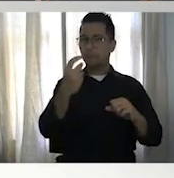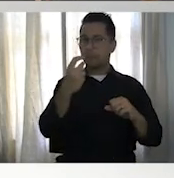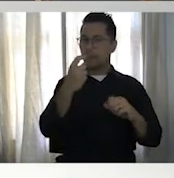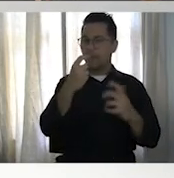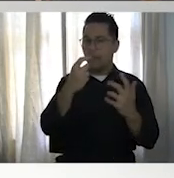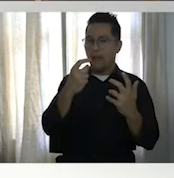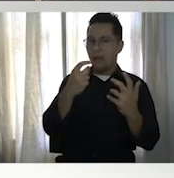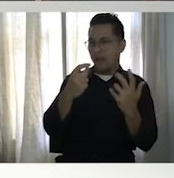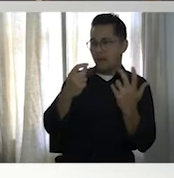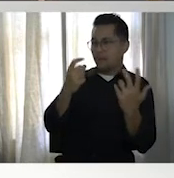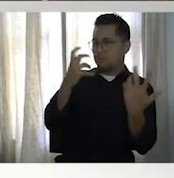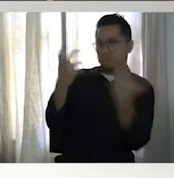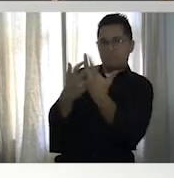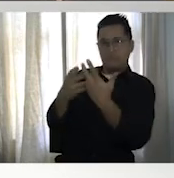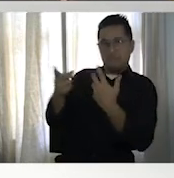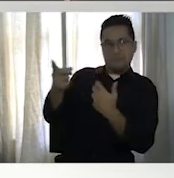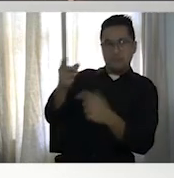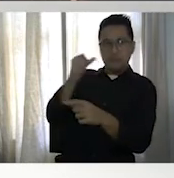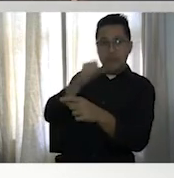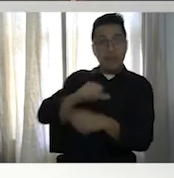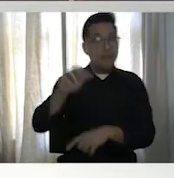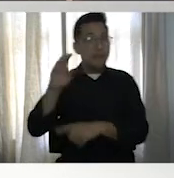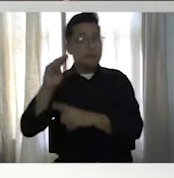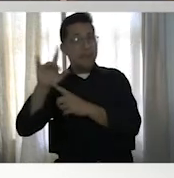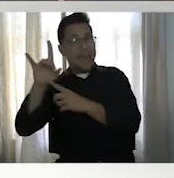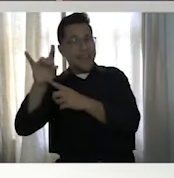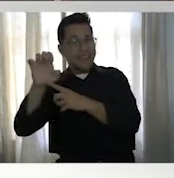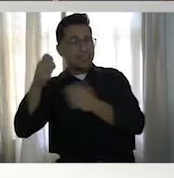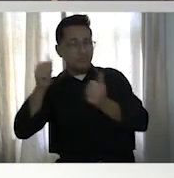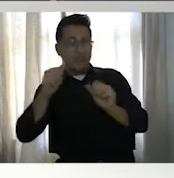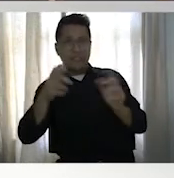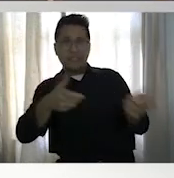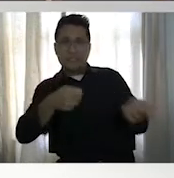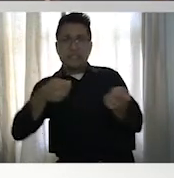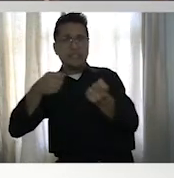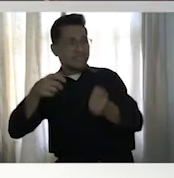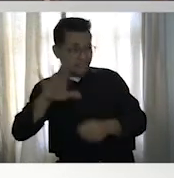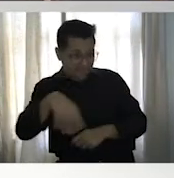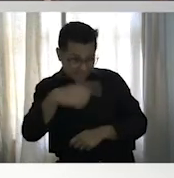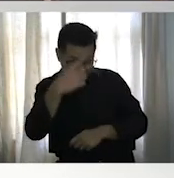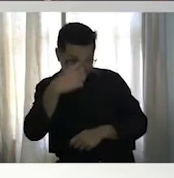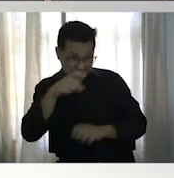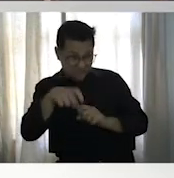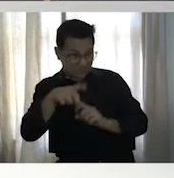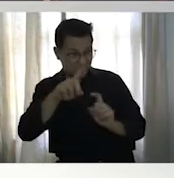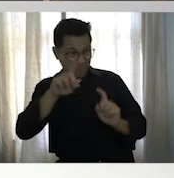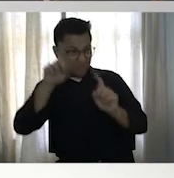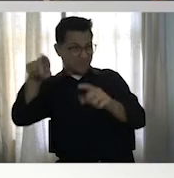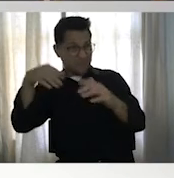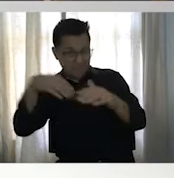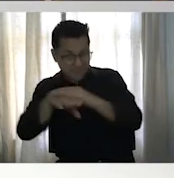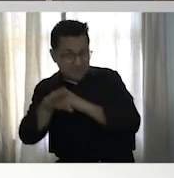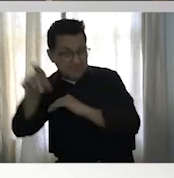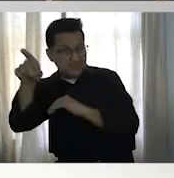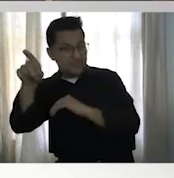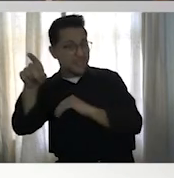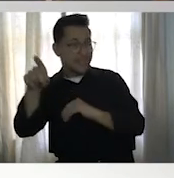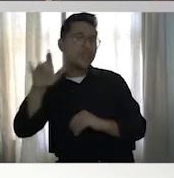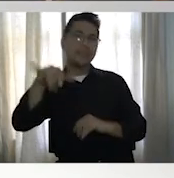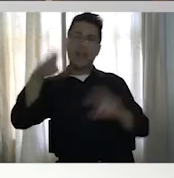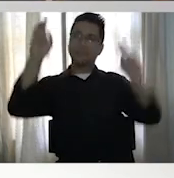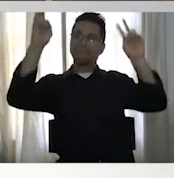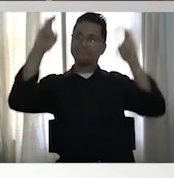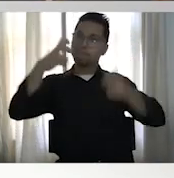doesn't understand, really. And then Maddie rescued him by saying, do you think we should go inside? So that's problem solving,